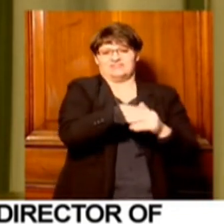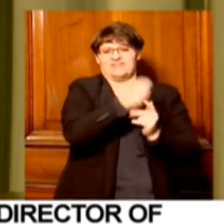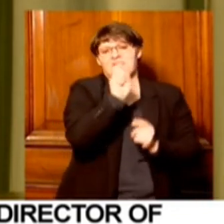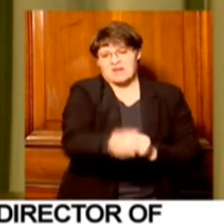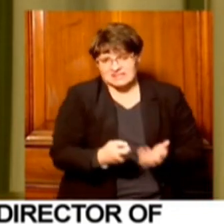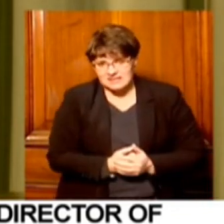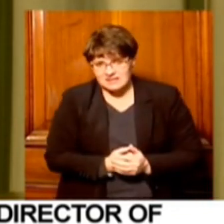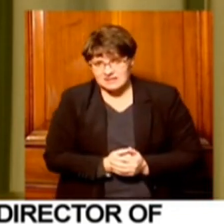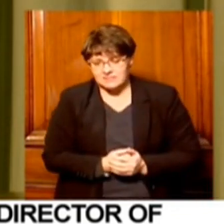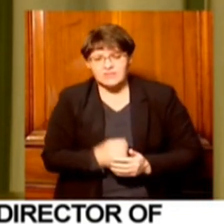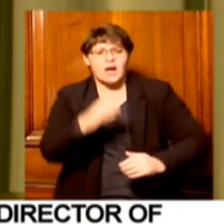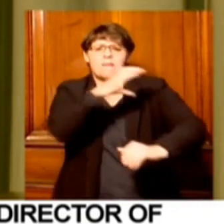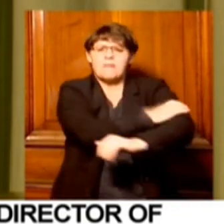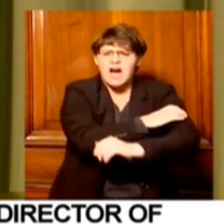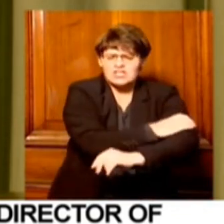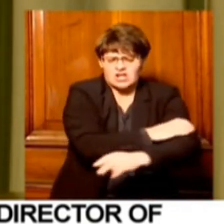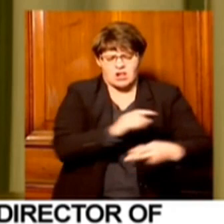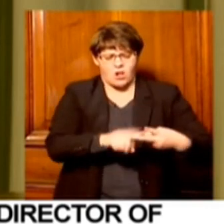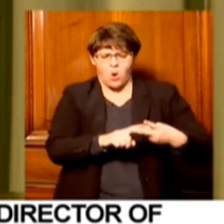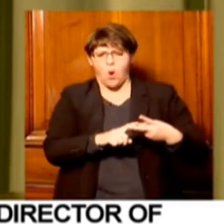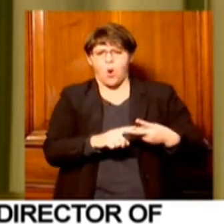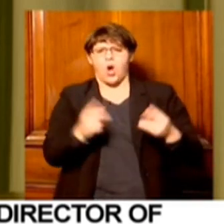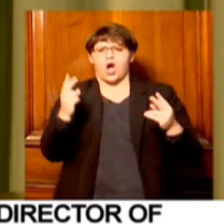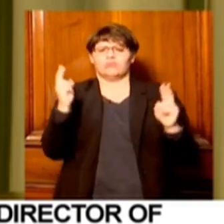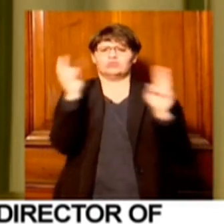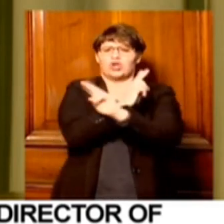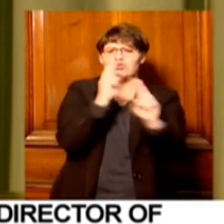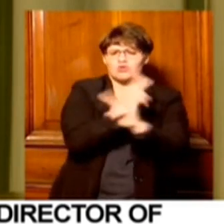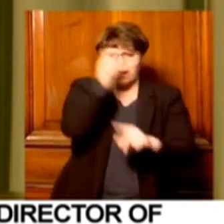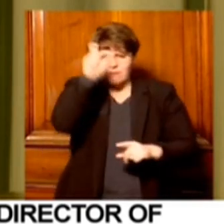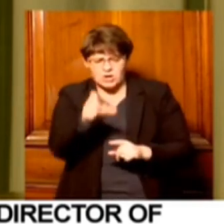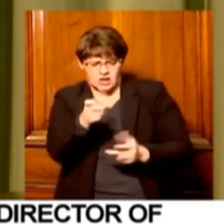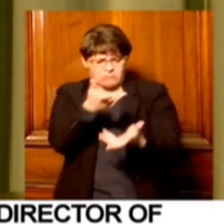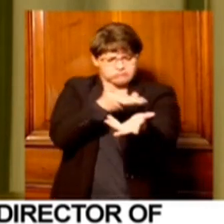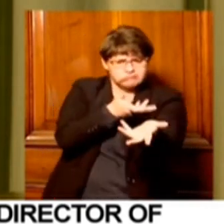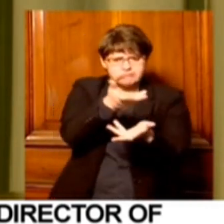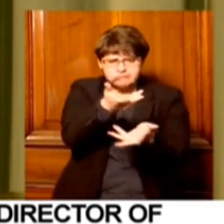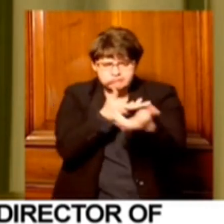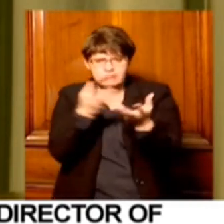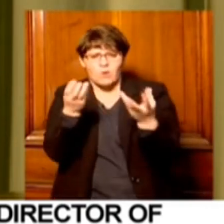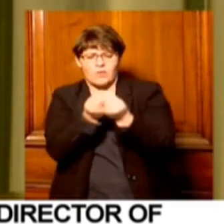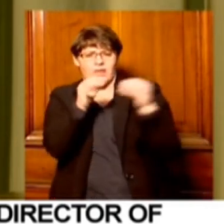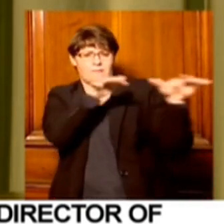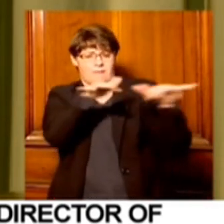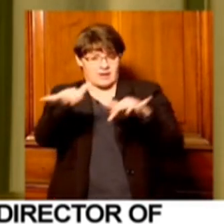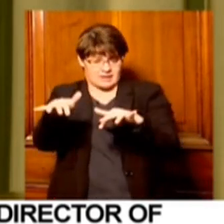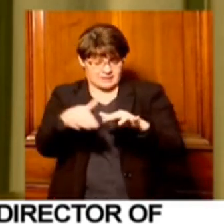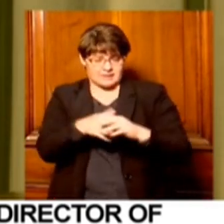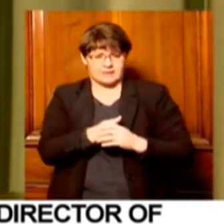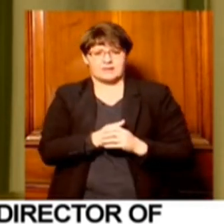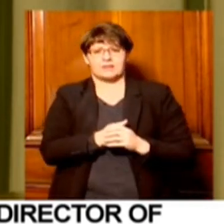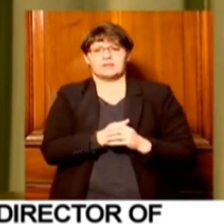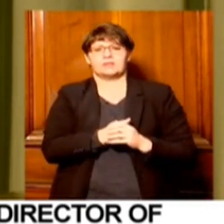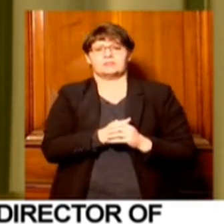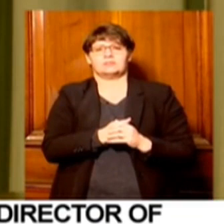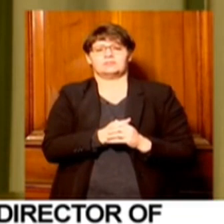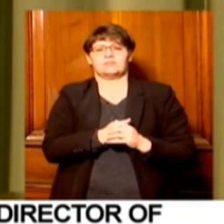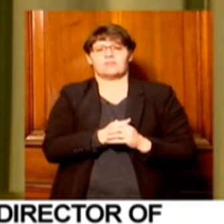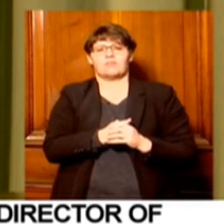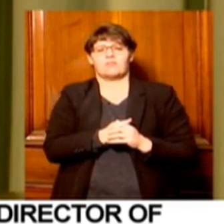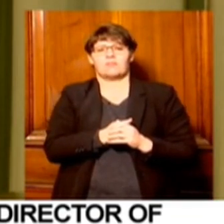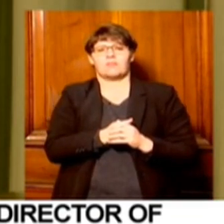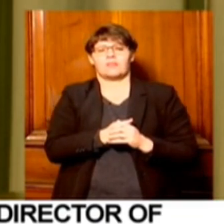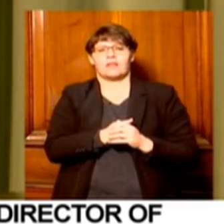Any marshal or security officer who interacts with the public, who interacts with members